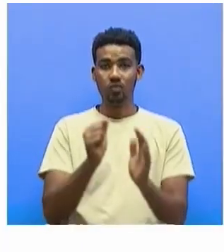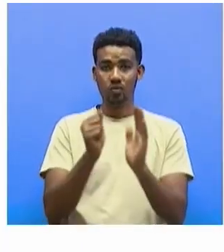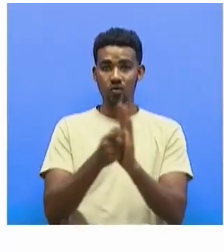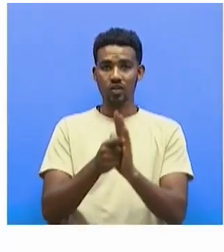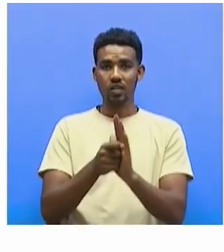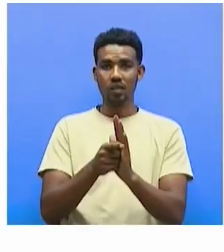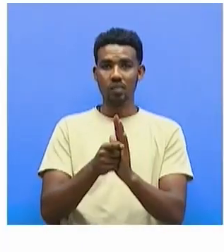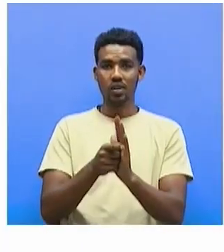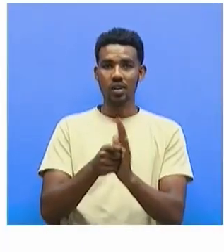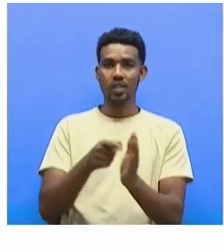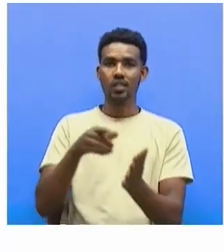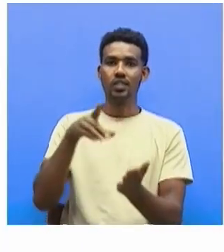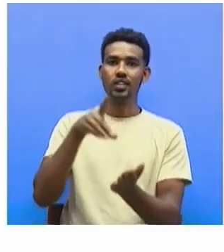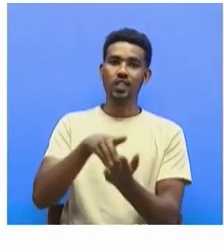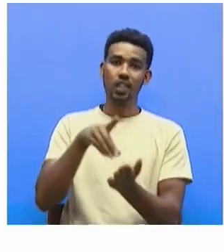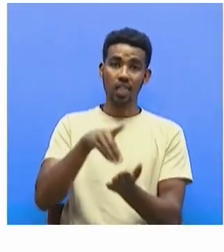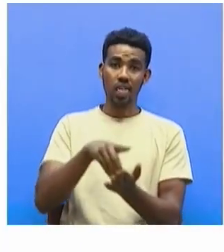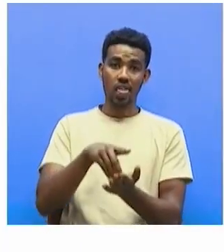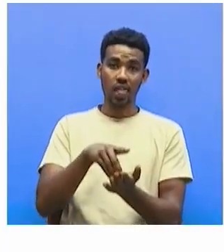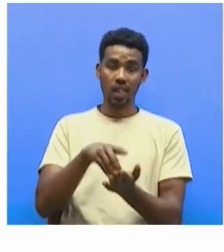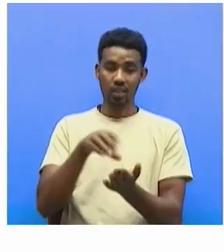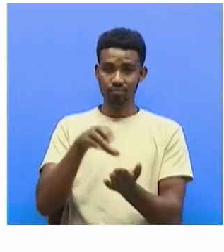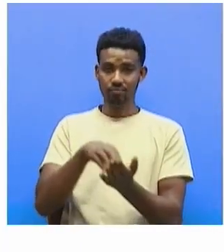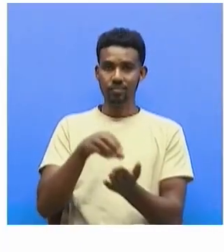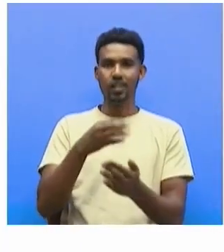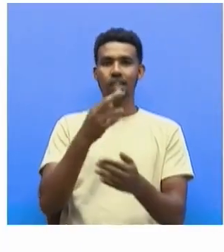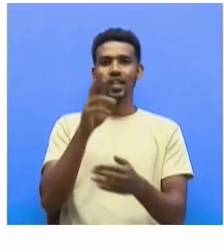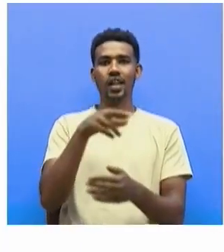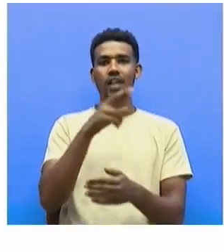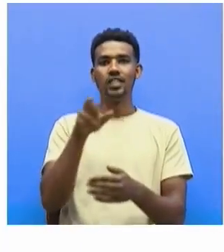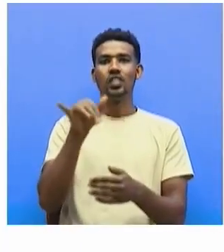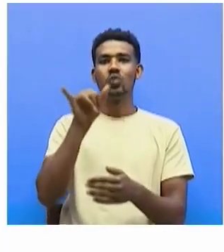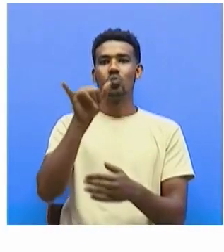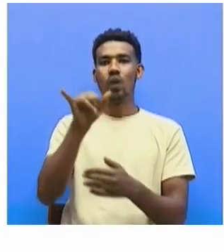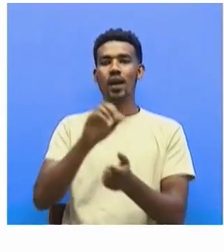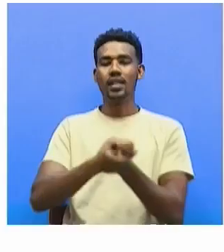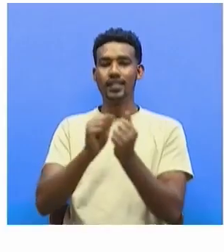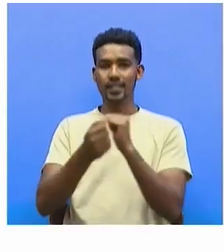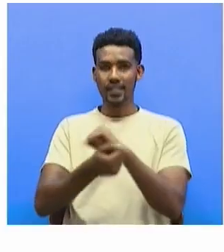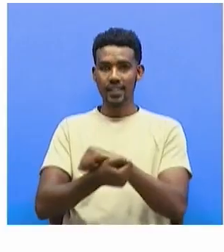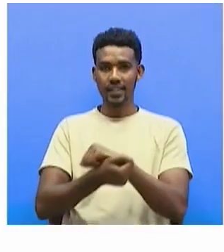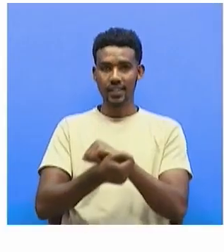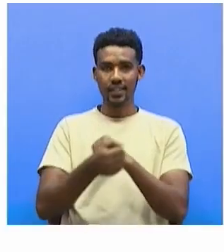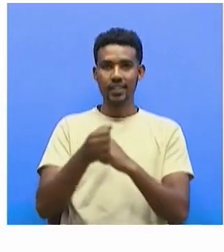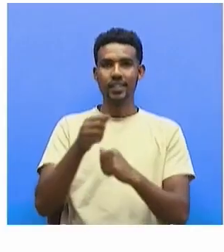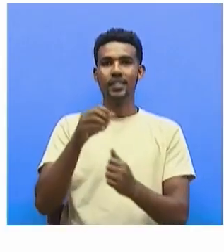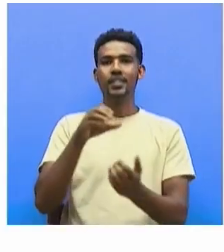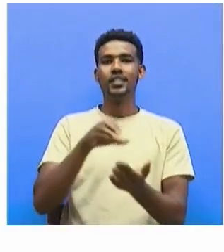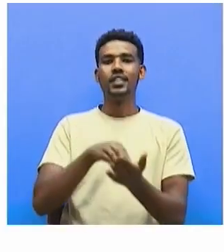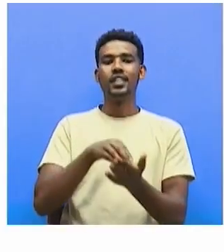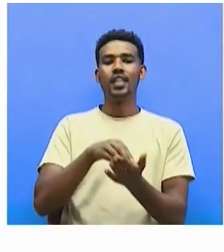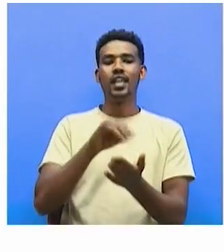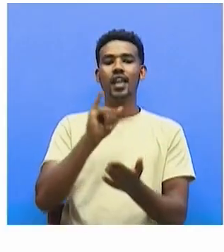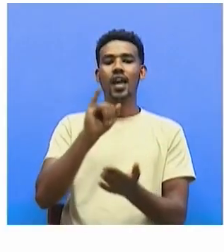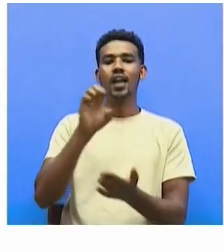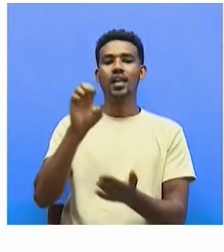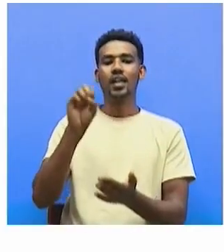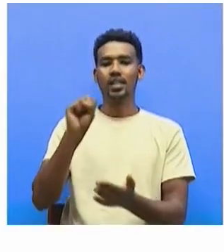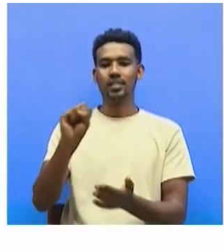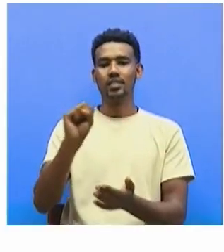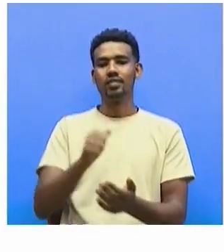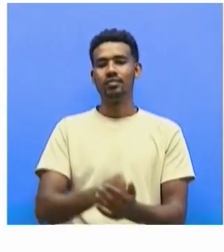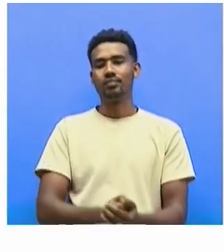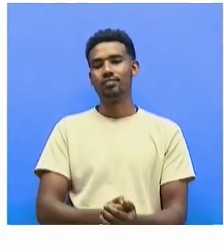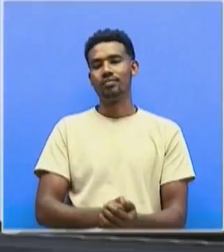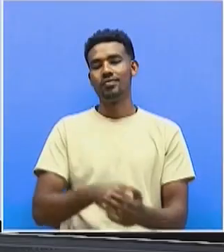city, city, by canceling Y and change cities. This is